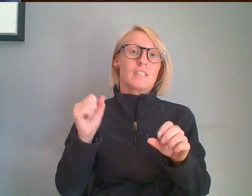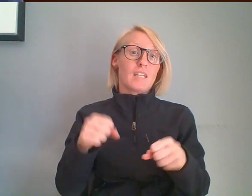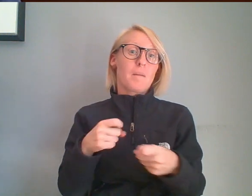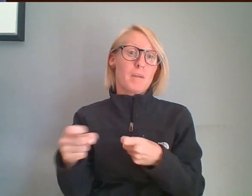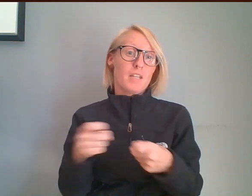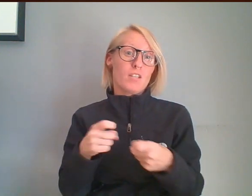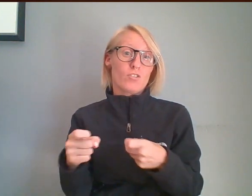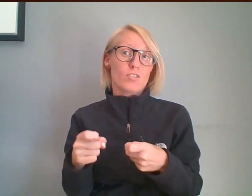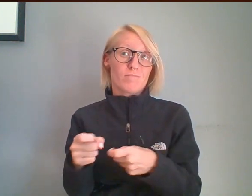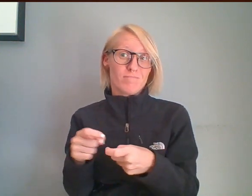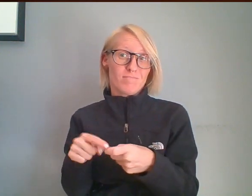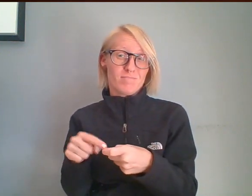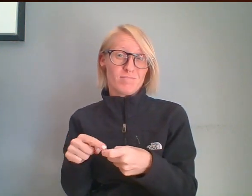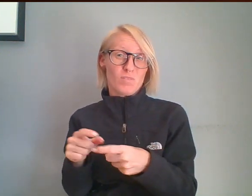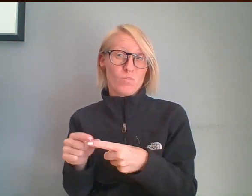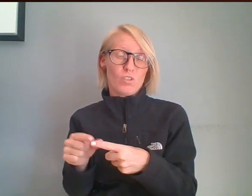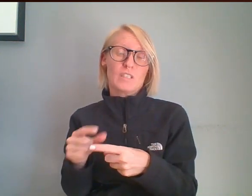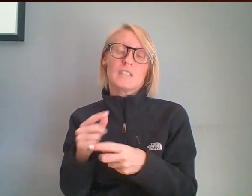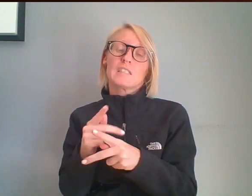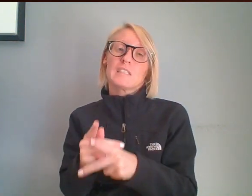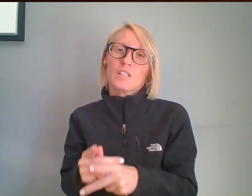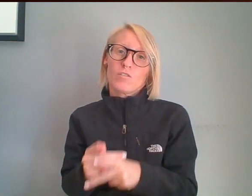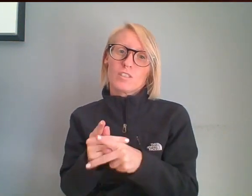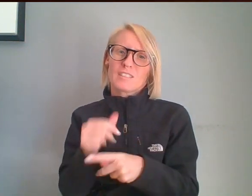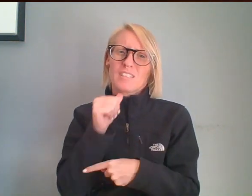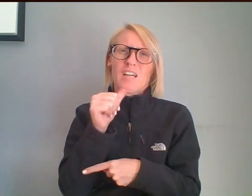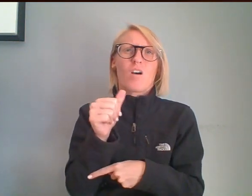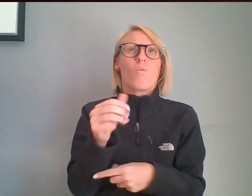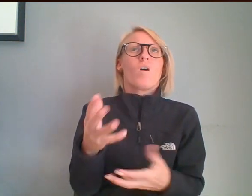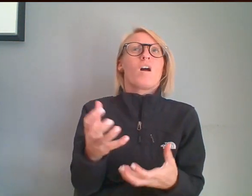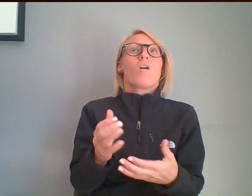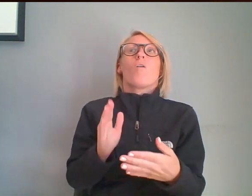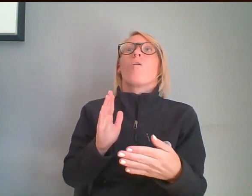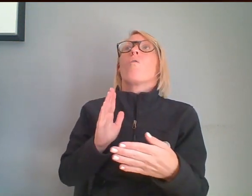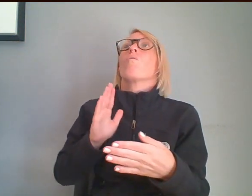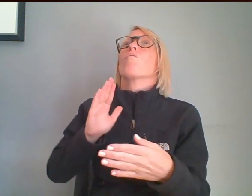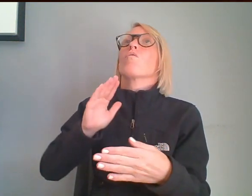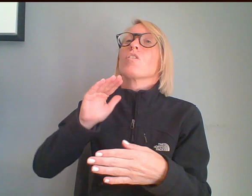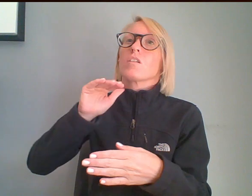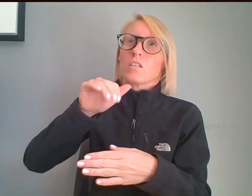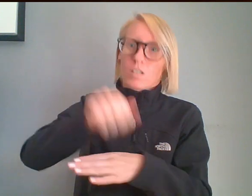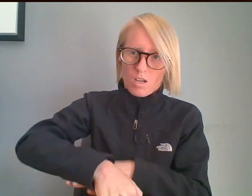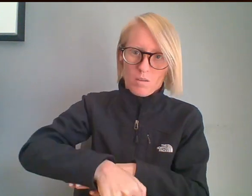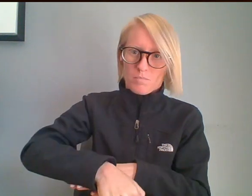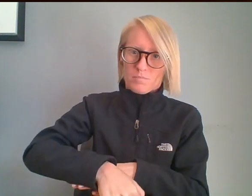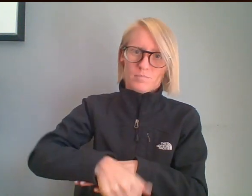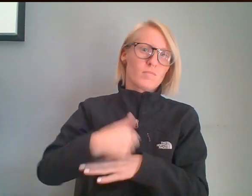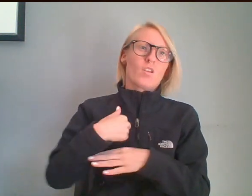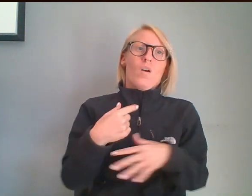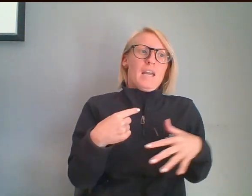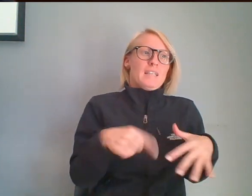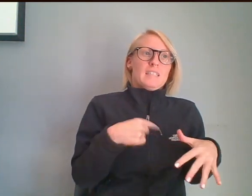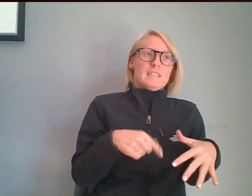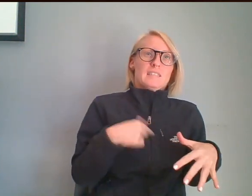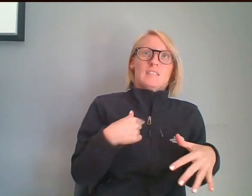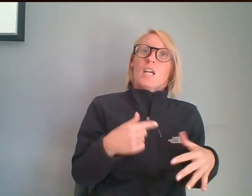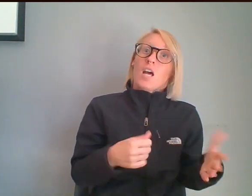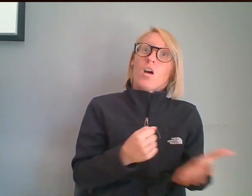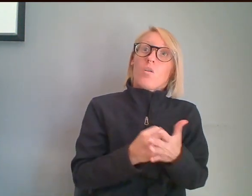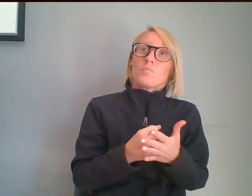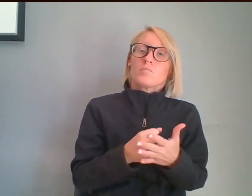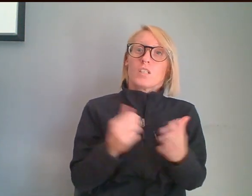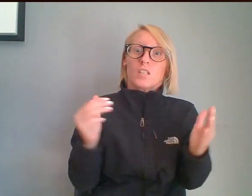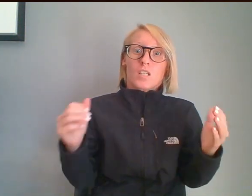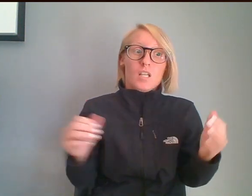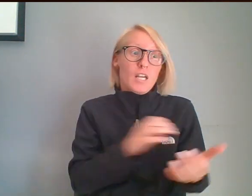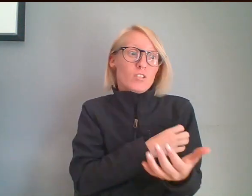very carefully because I don't think we ever want to overcome it. Anxiety actually helps us. It gives us energy, helps us focus,